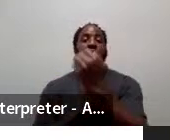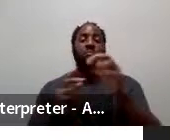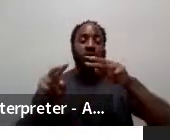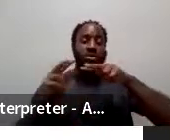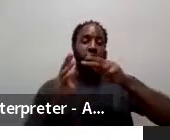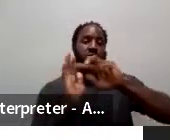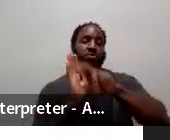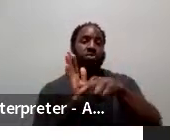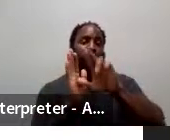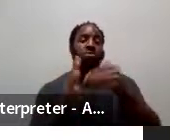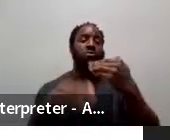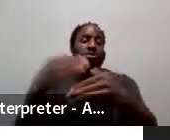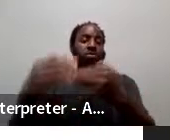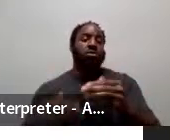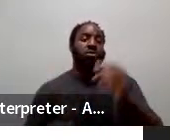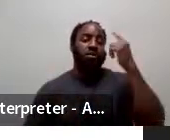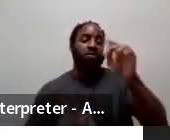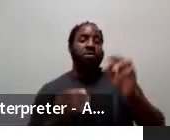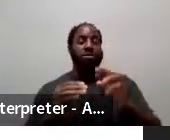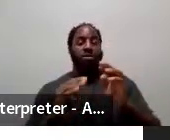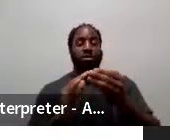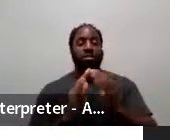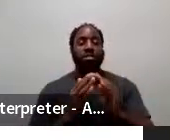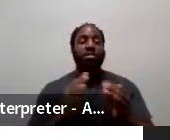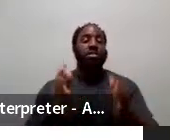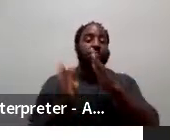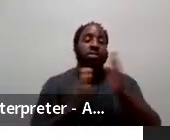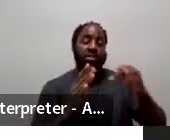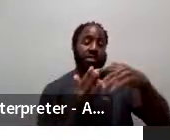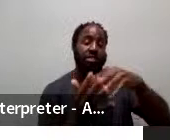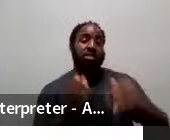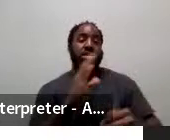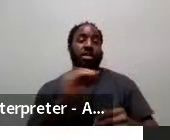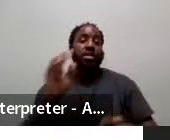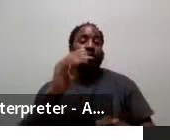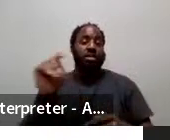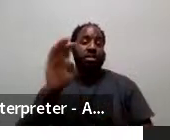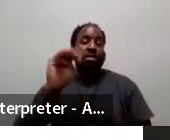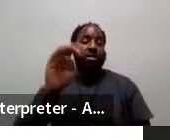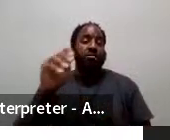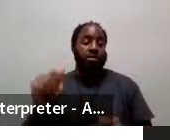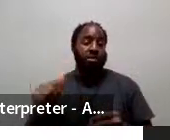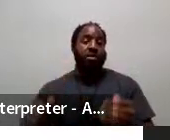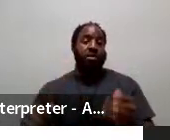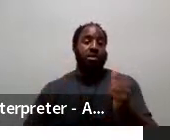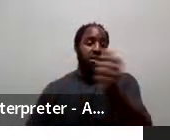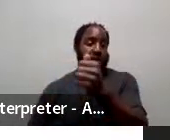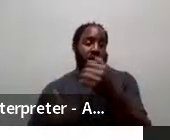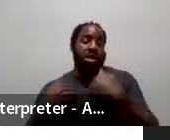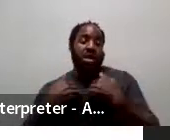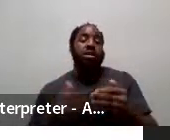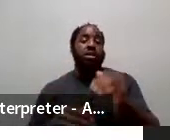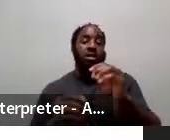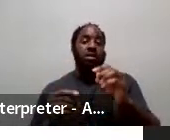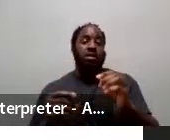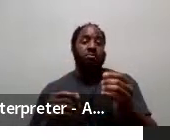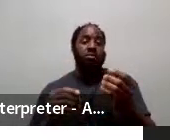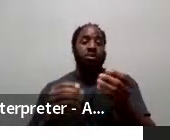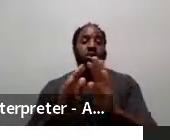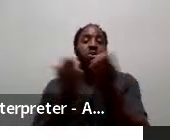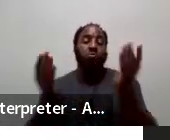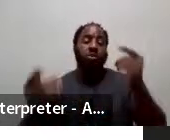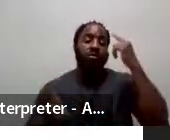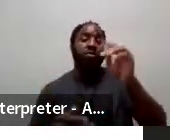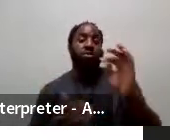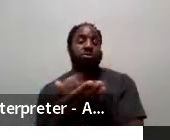North planning study. And the MTA held a groundbreaking for the new stations, which